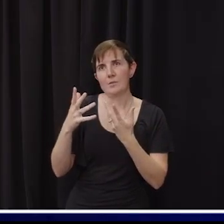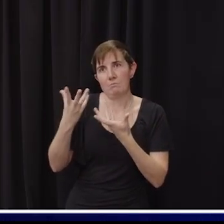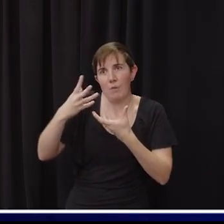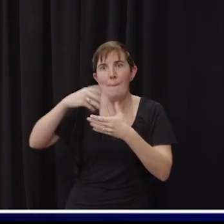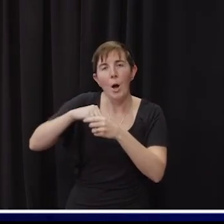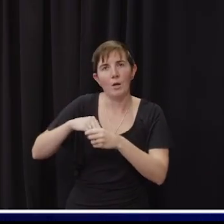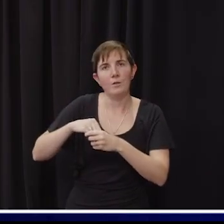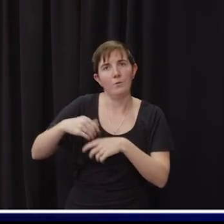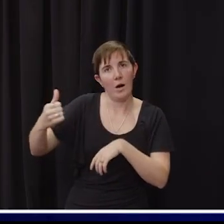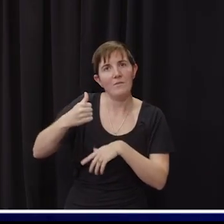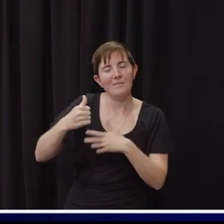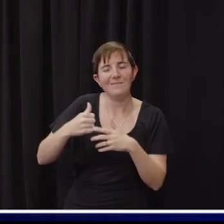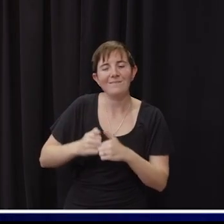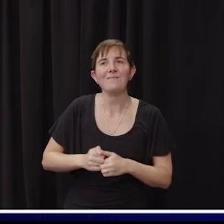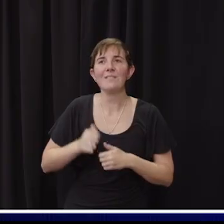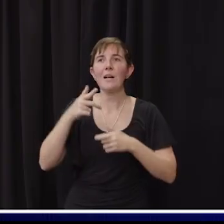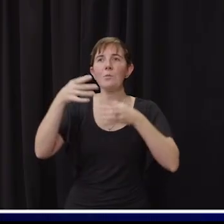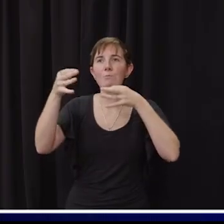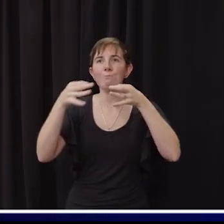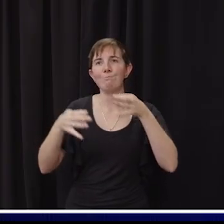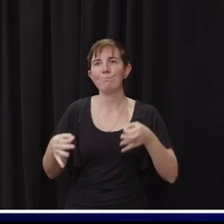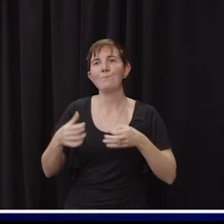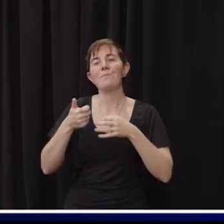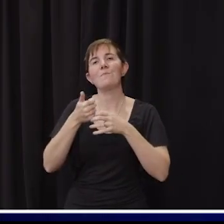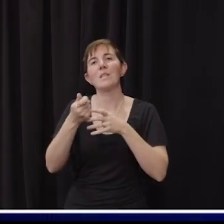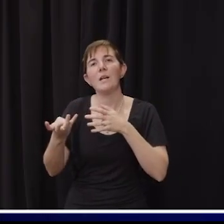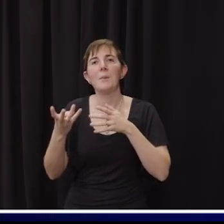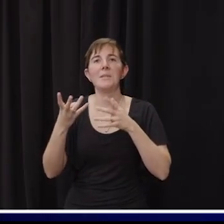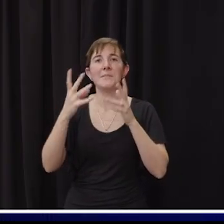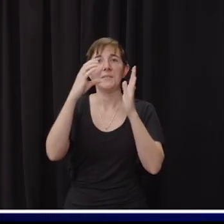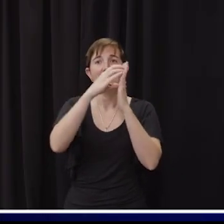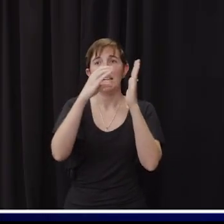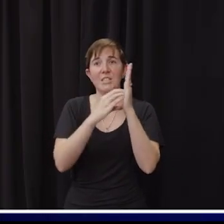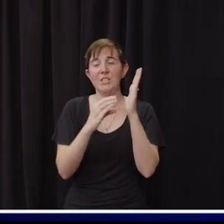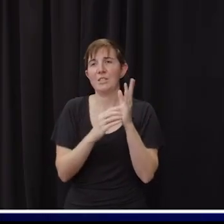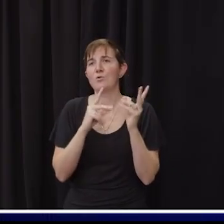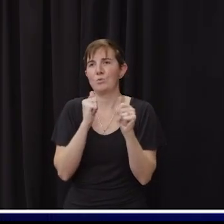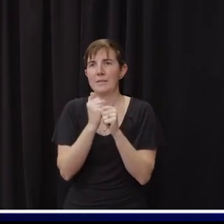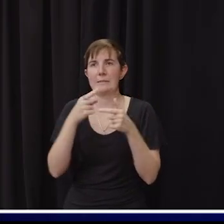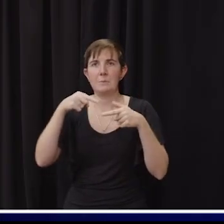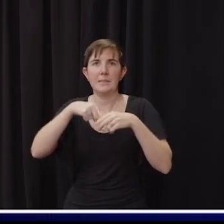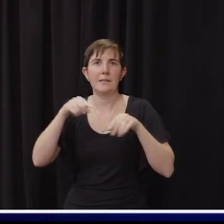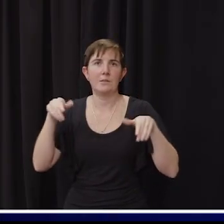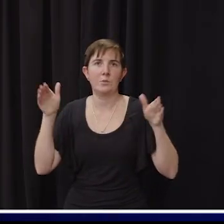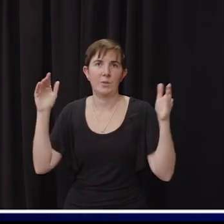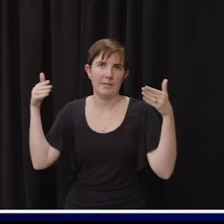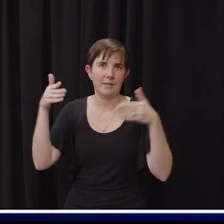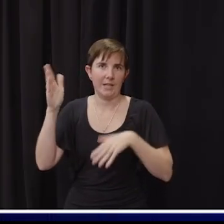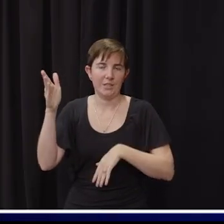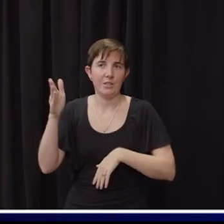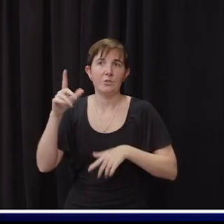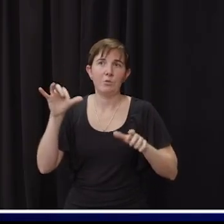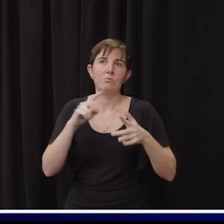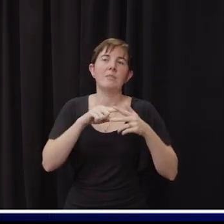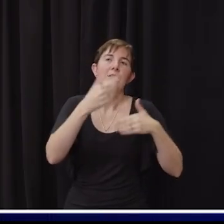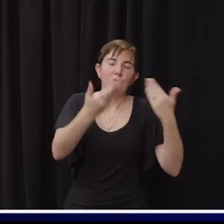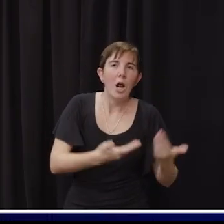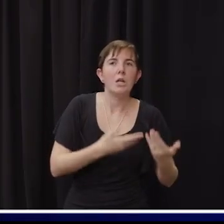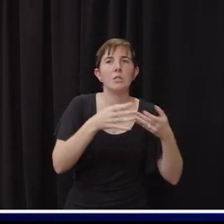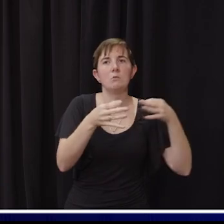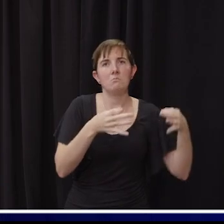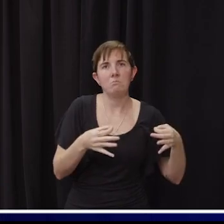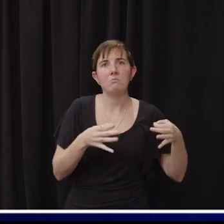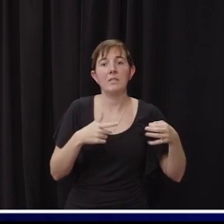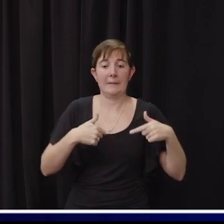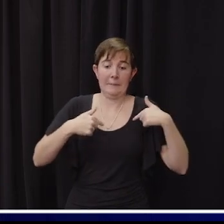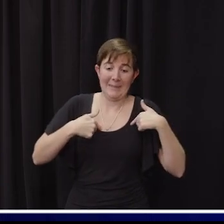part of it. So I want to go through a couple of sections really in this presentation. So we do the introduction of